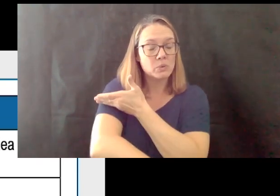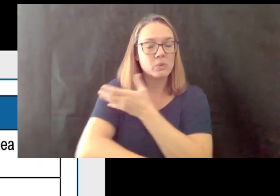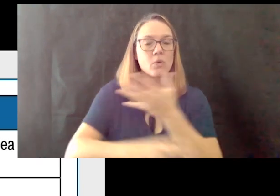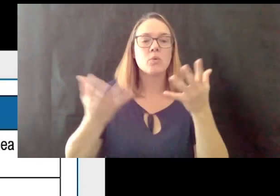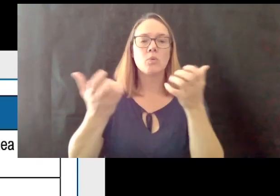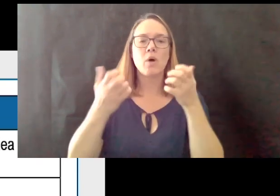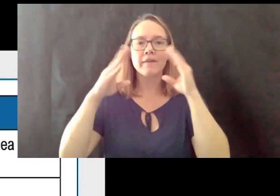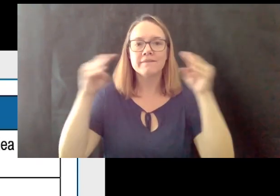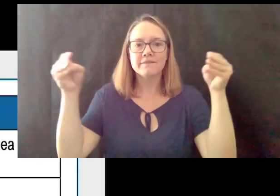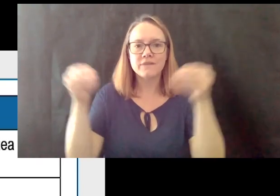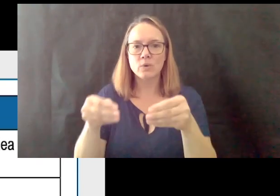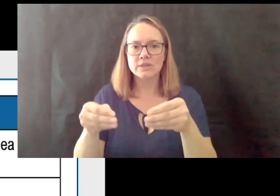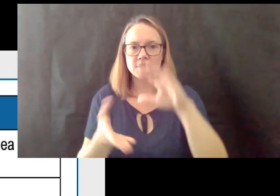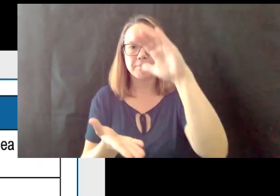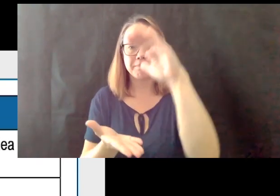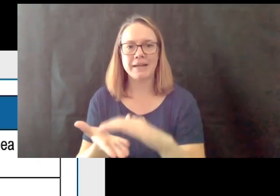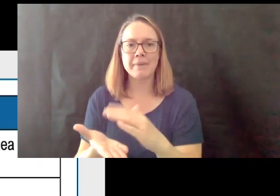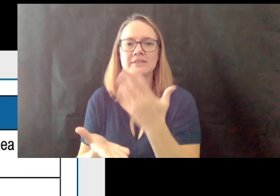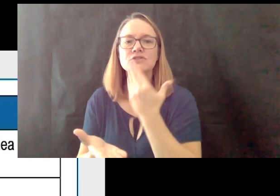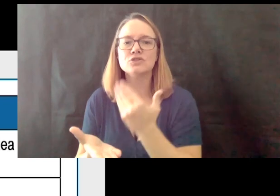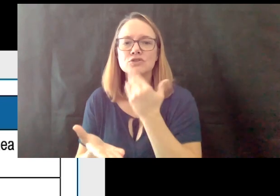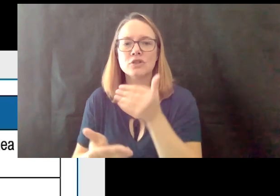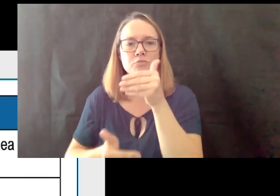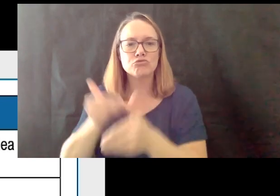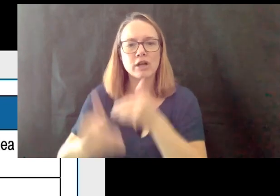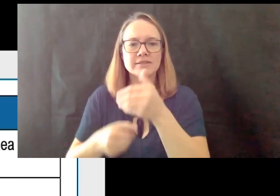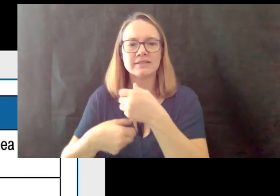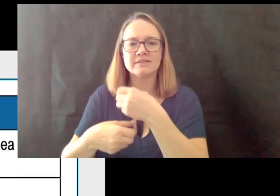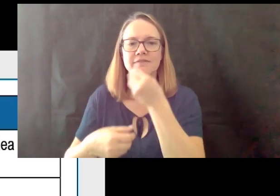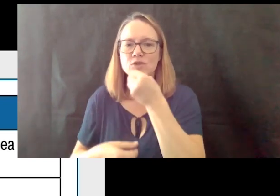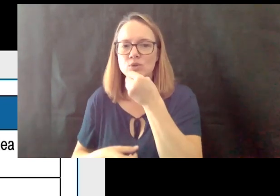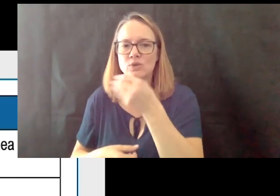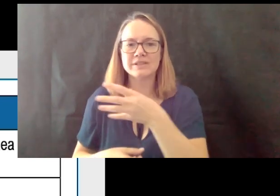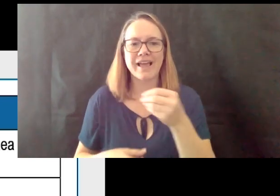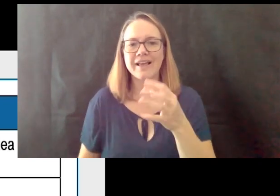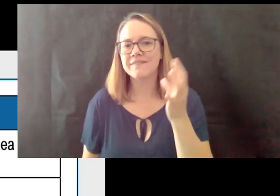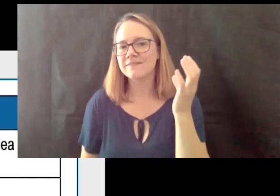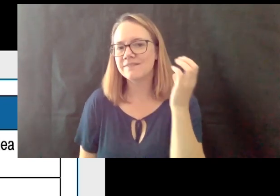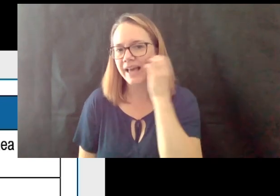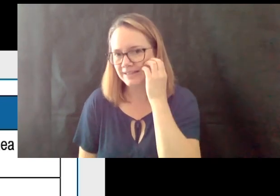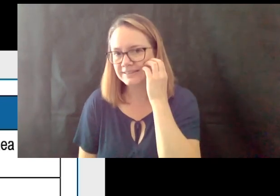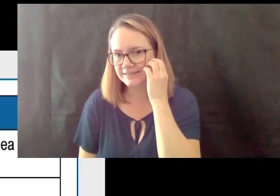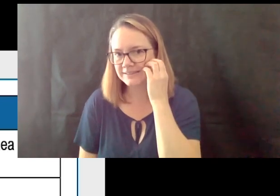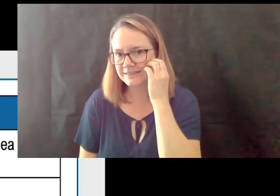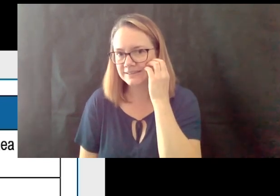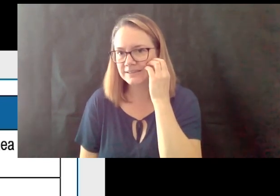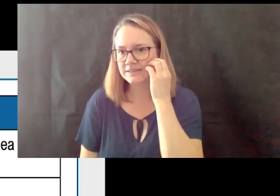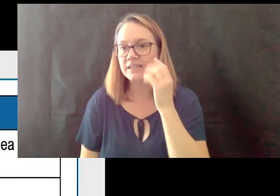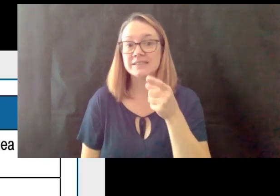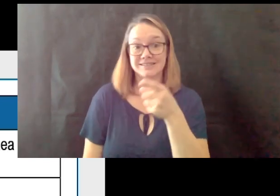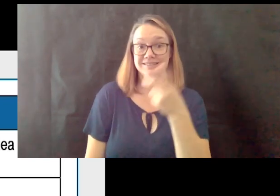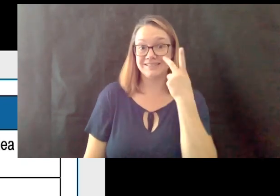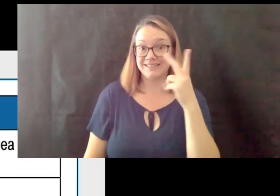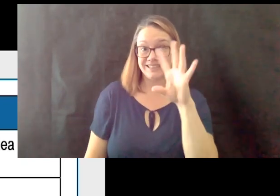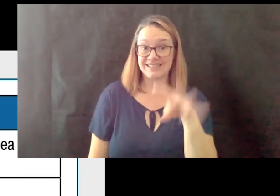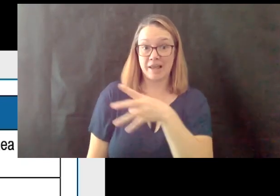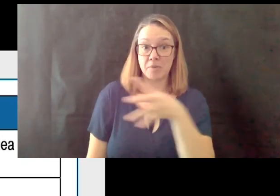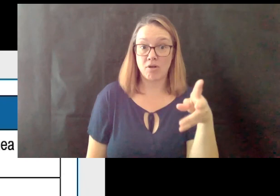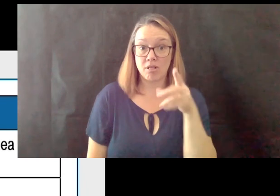So ultimately, we want to focus upon minimizing sugar, processed foods, and fats. And as you can see in our